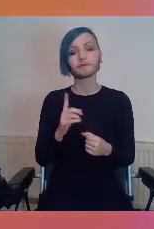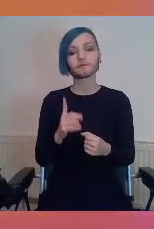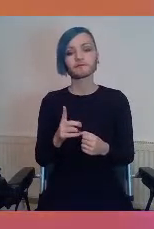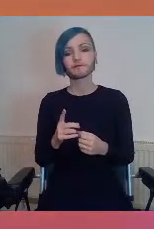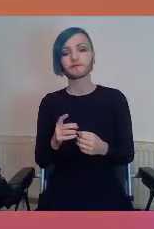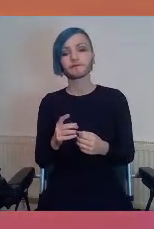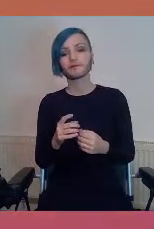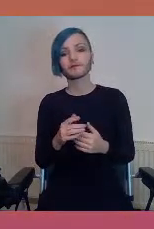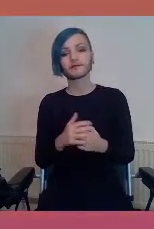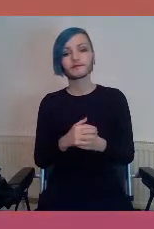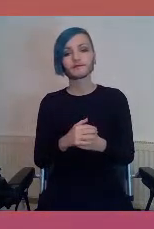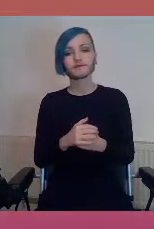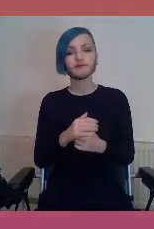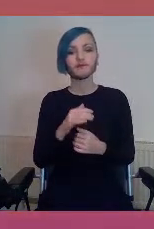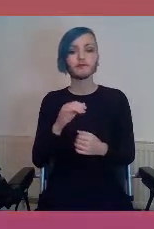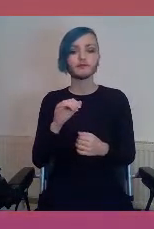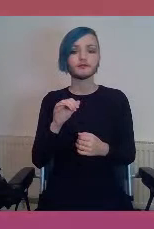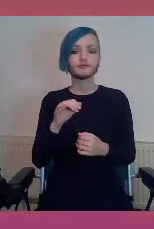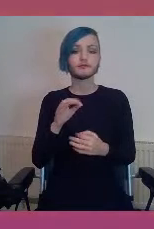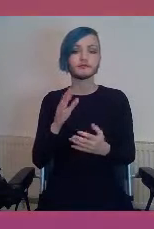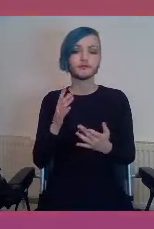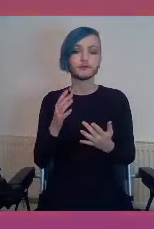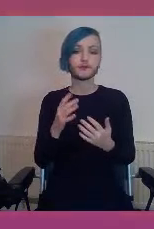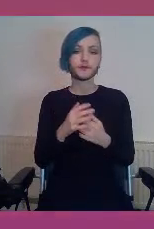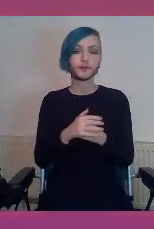Not people, but it is reigned in an extremely